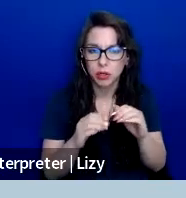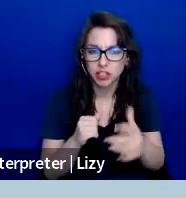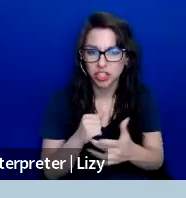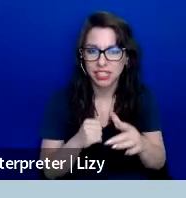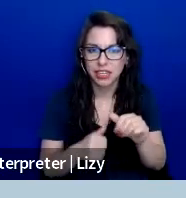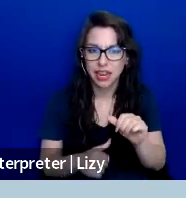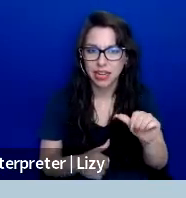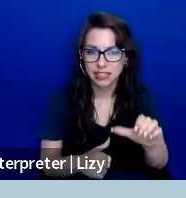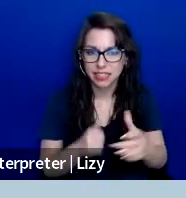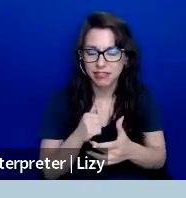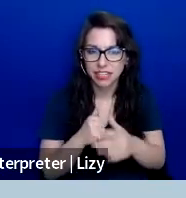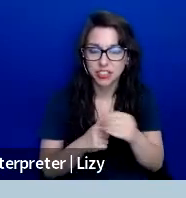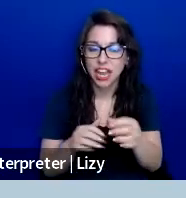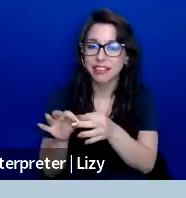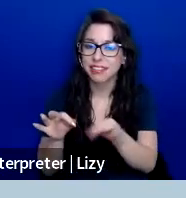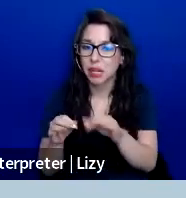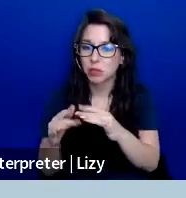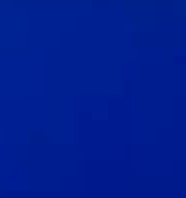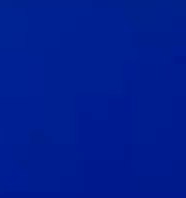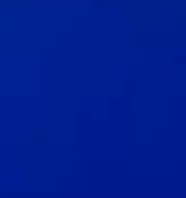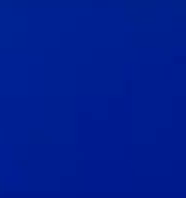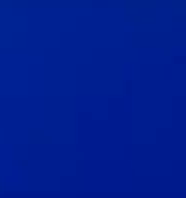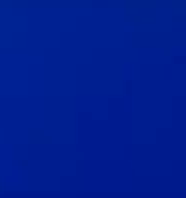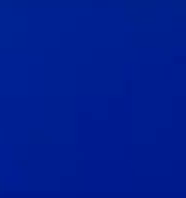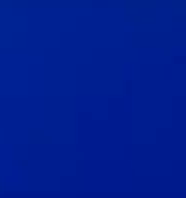language diversity in educational settings?